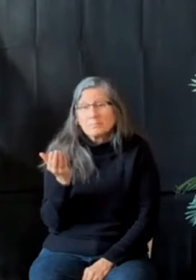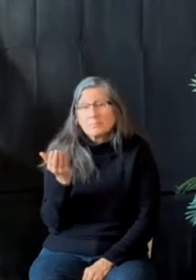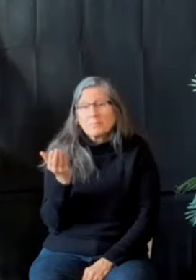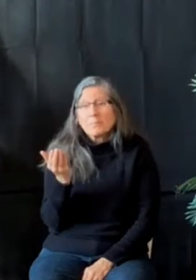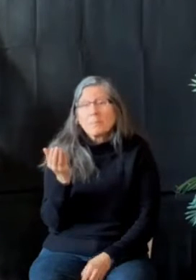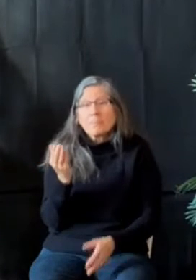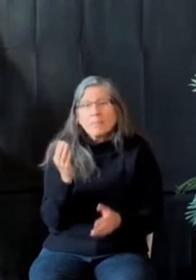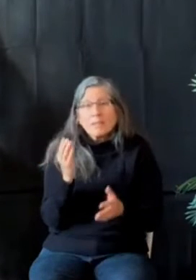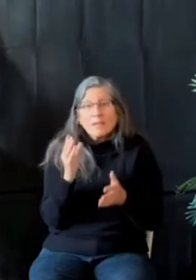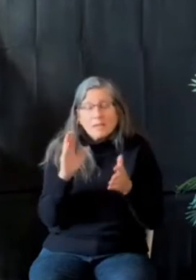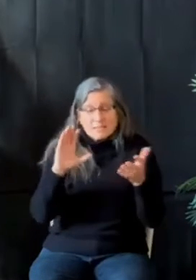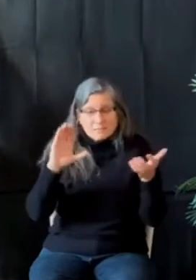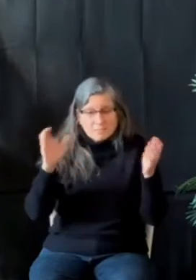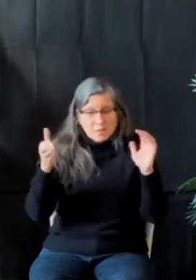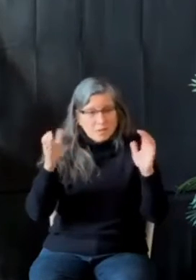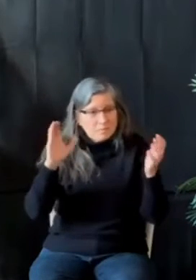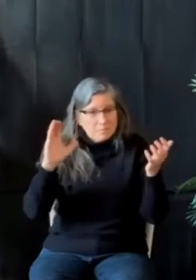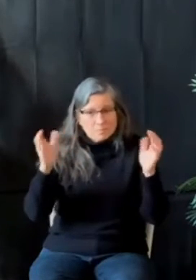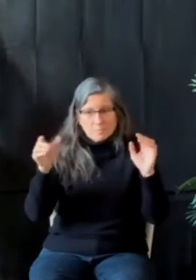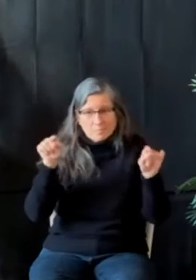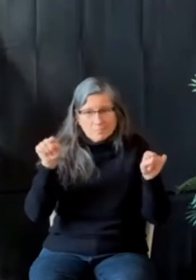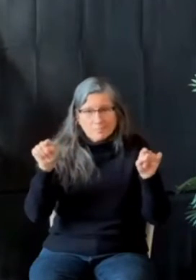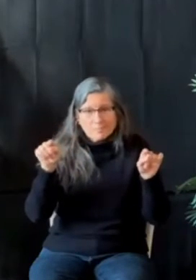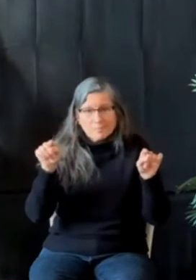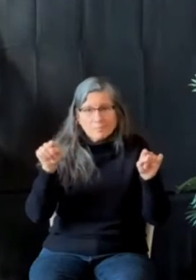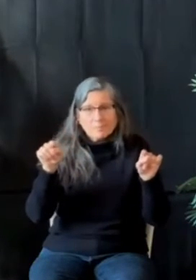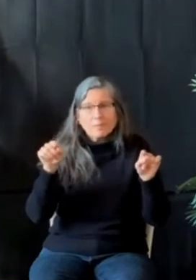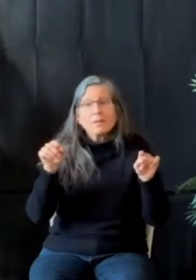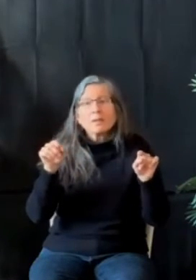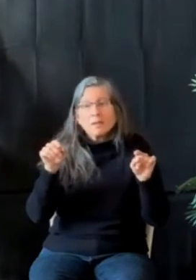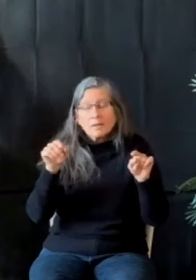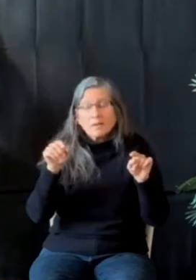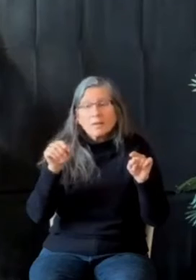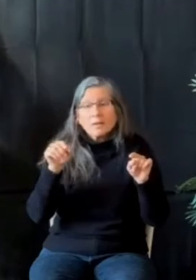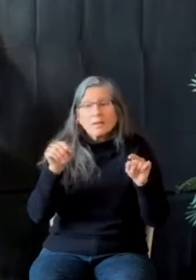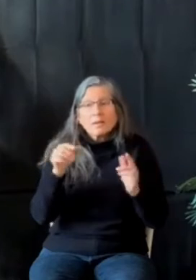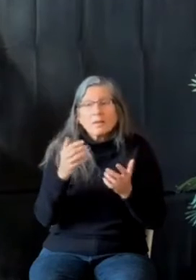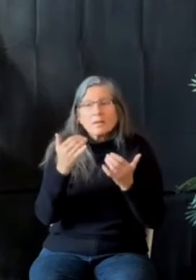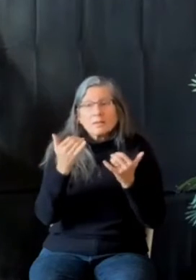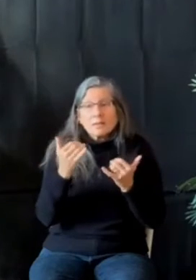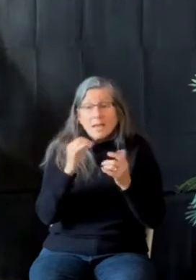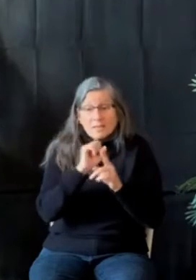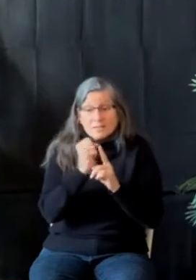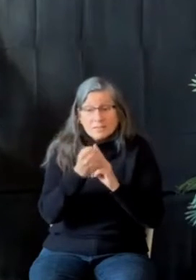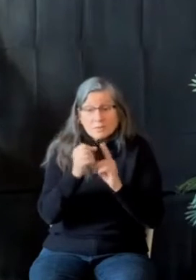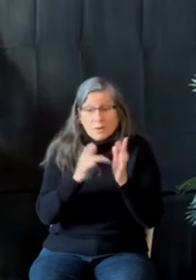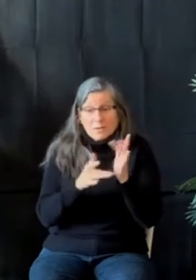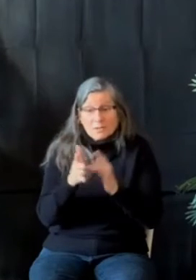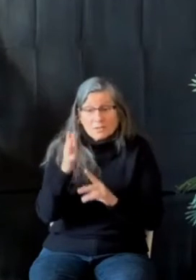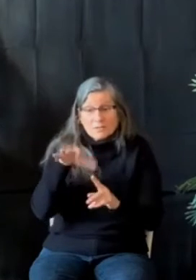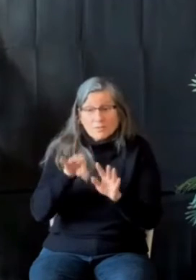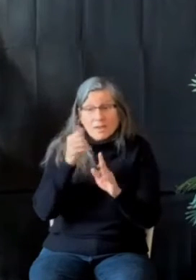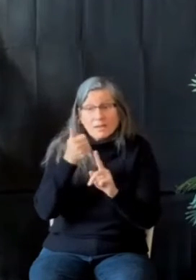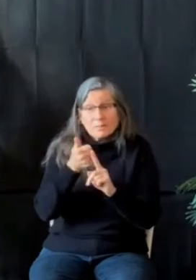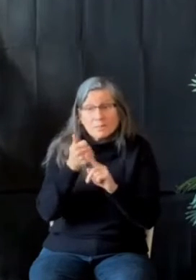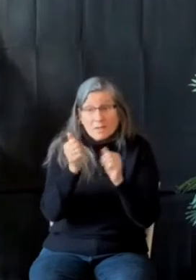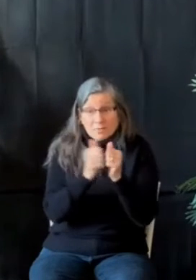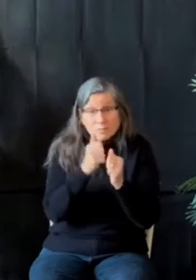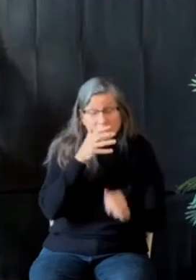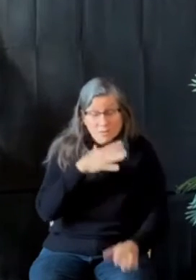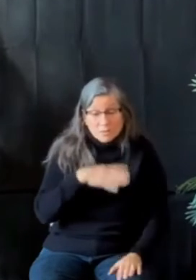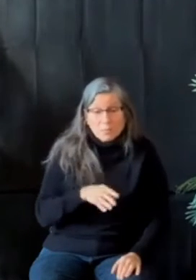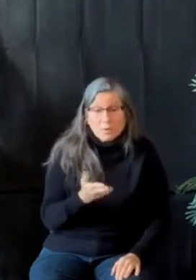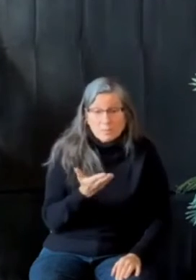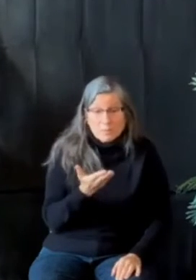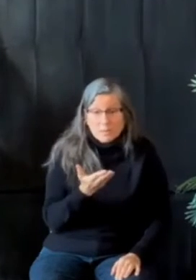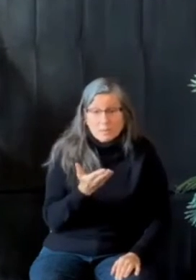He's going to draw that contrast. The rock that Jesus found himself in this situation with was this woman. In John